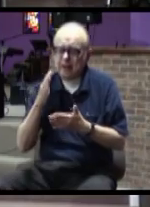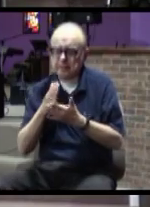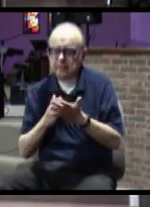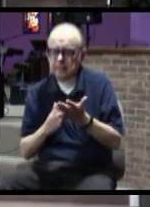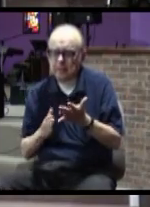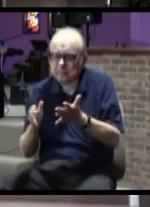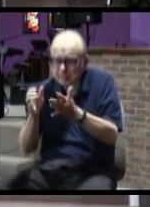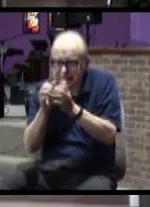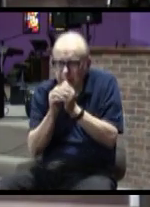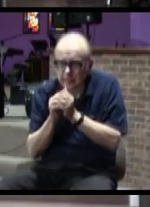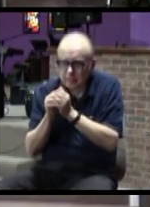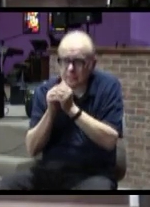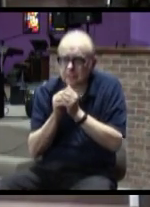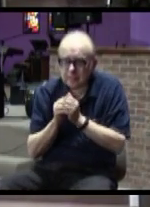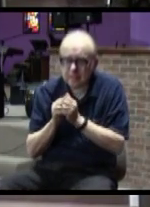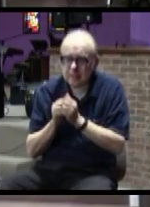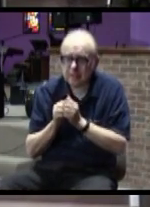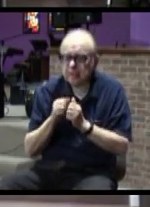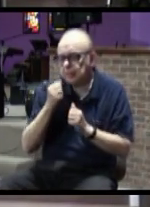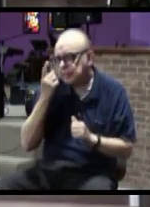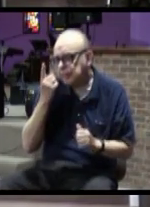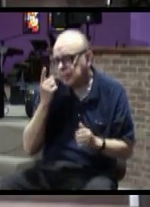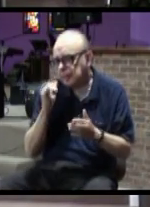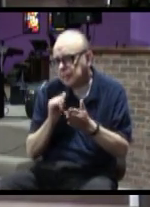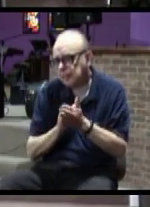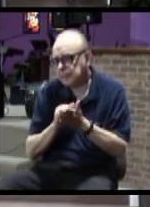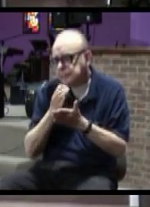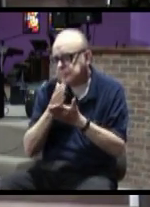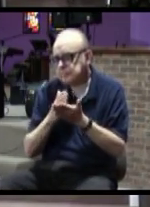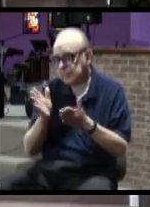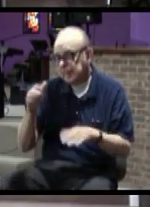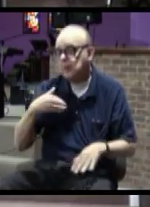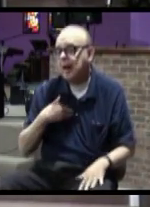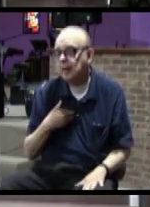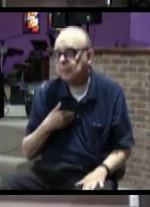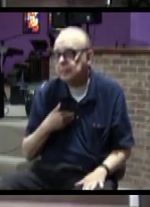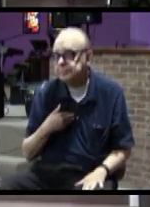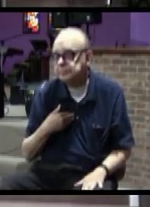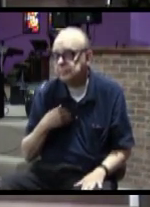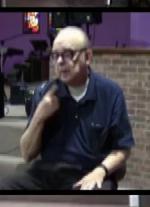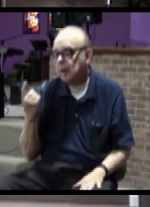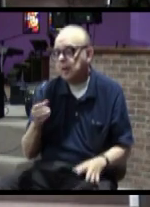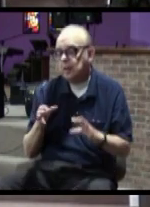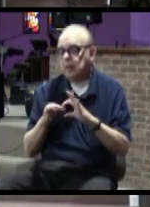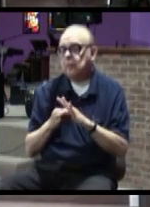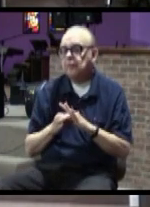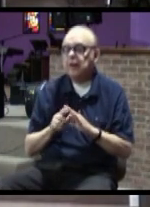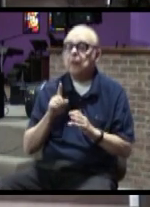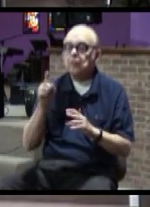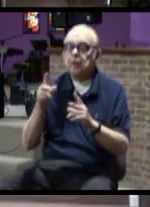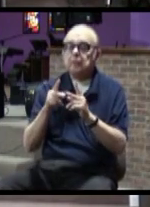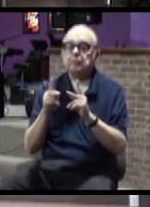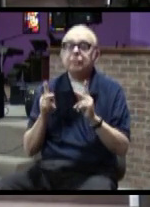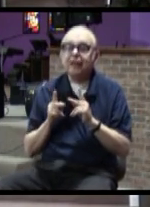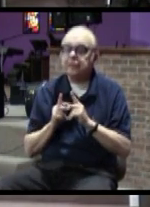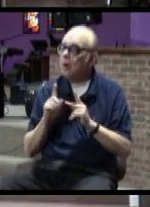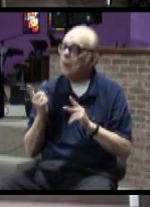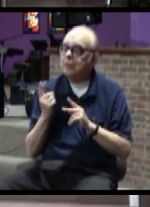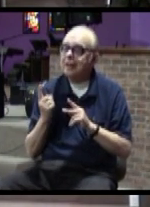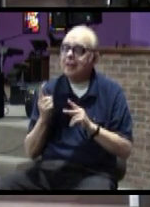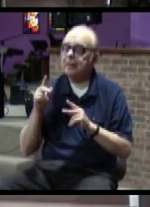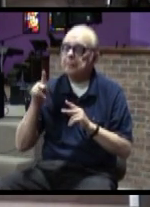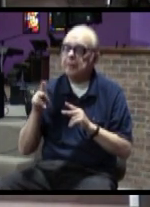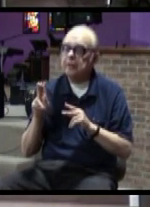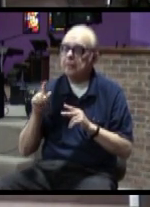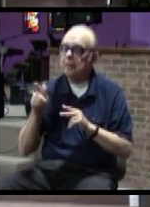taking those five pieces and putting them together, do you understand that the piece you have will only fit in one spot of